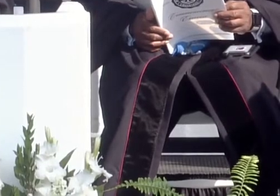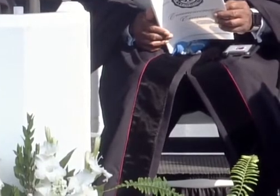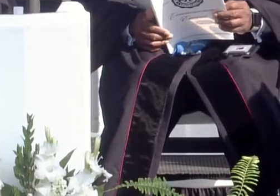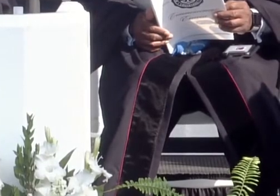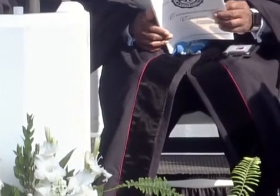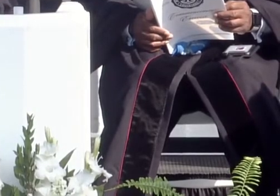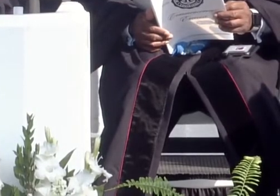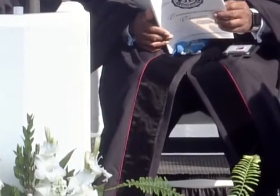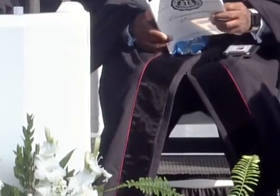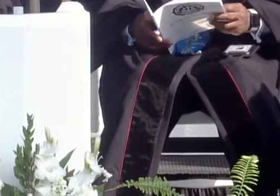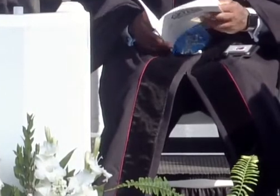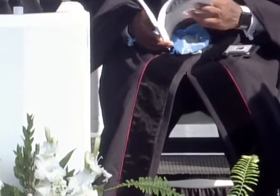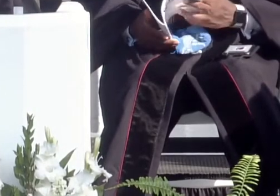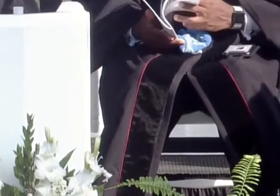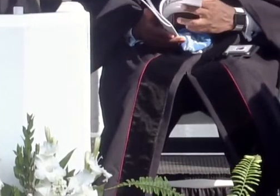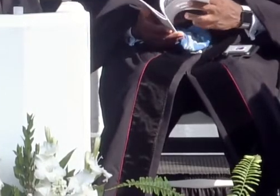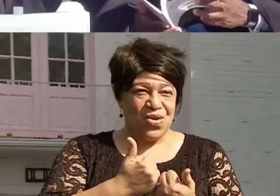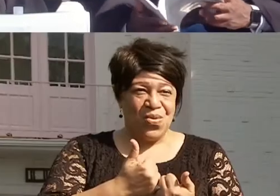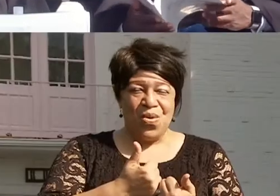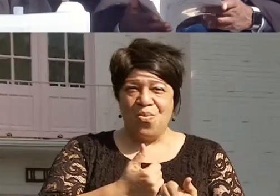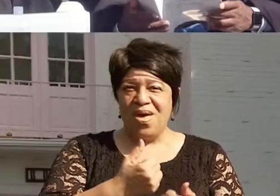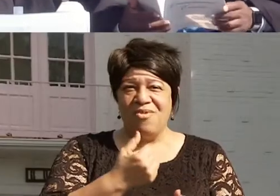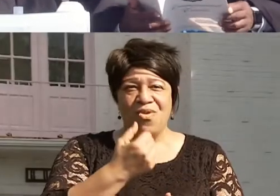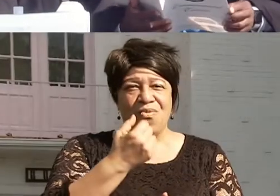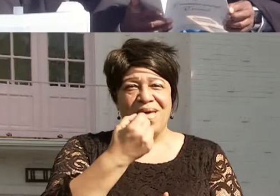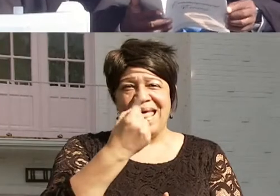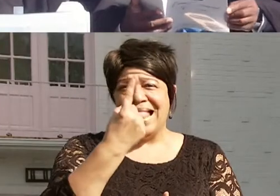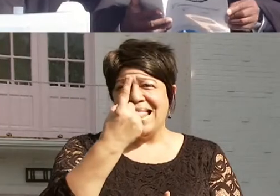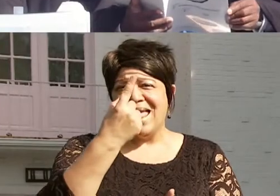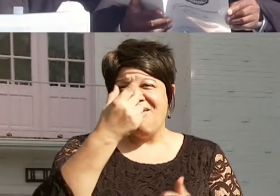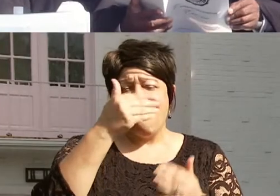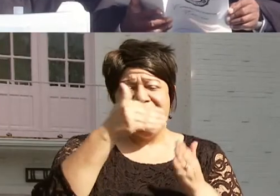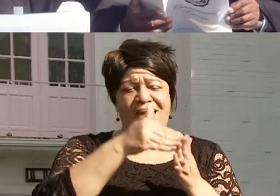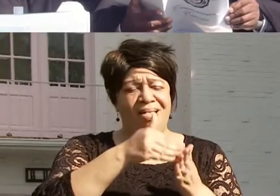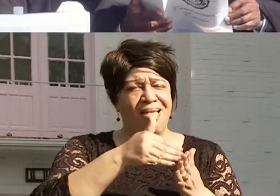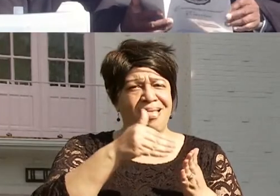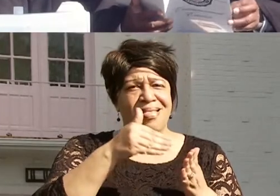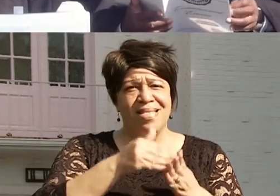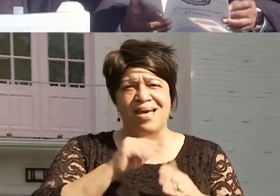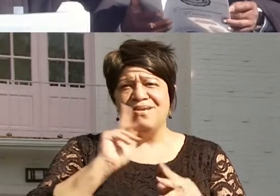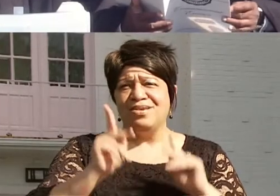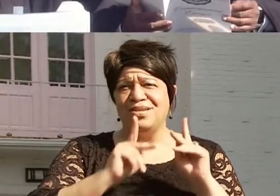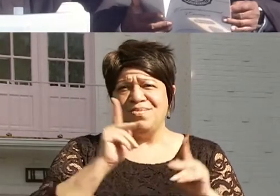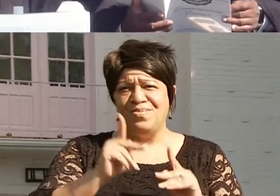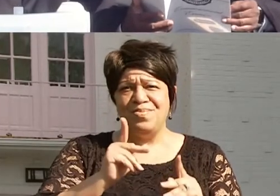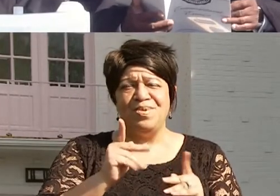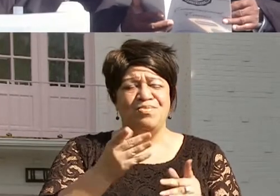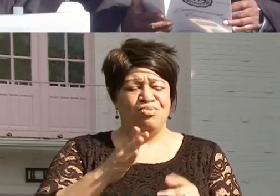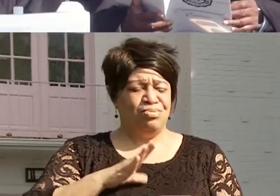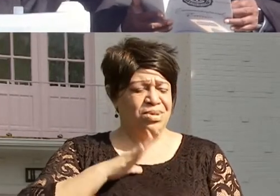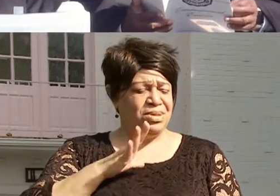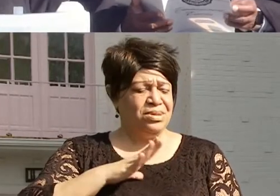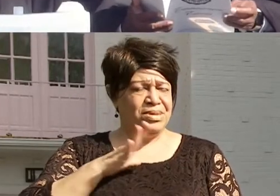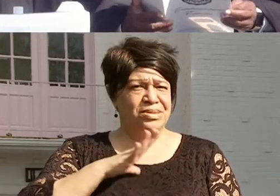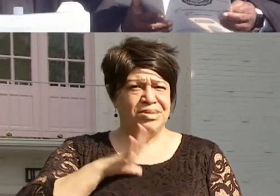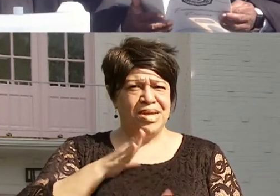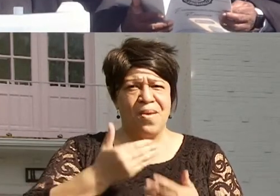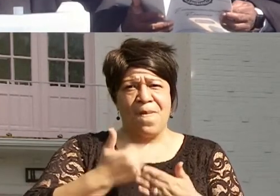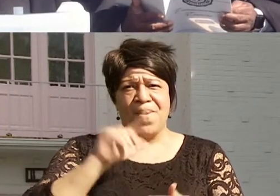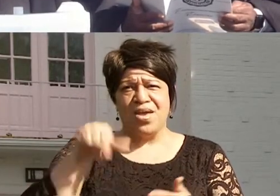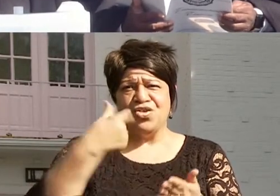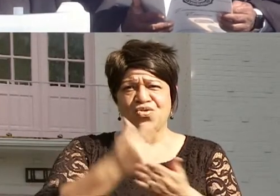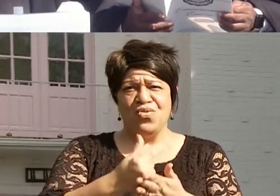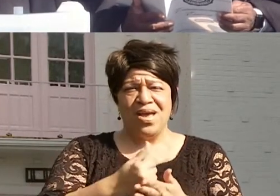over 11,000 alumni and distinguished alumni of this